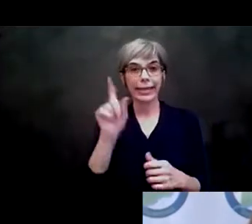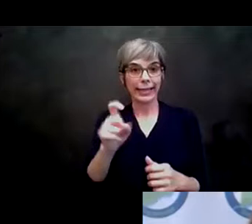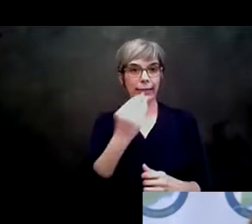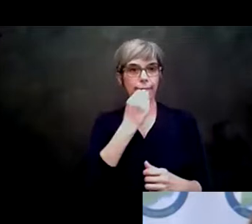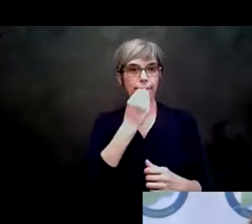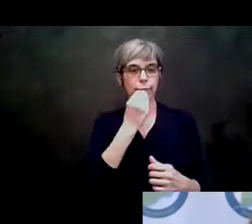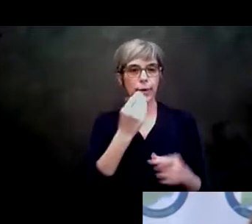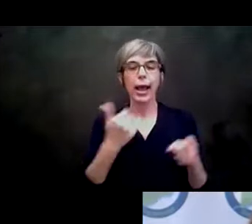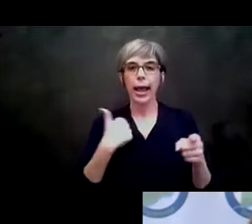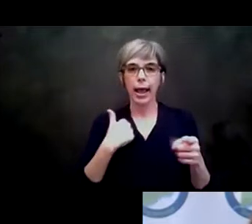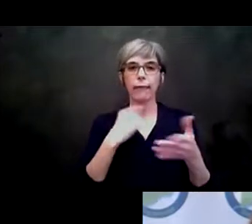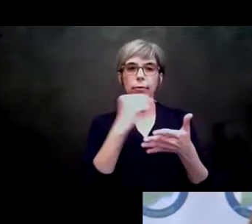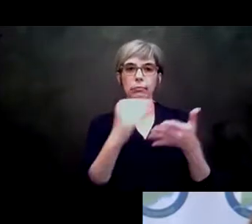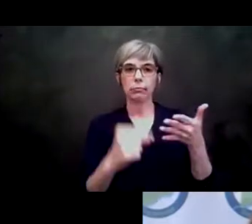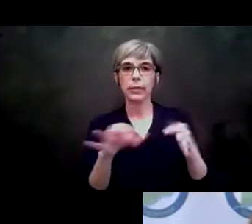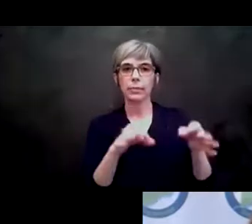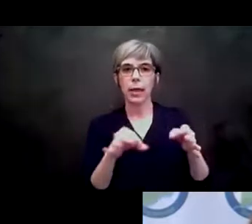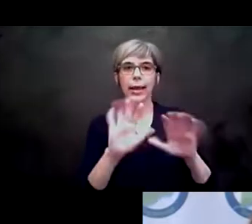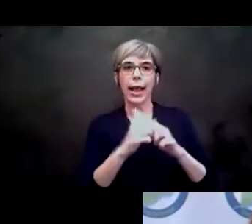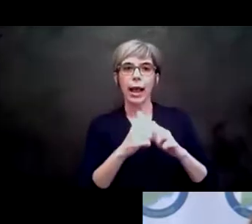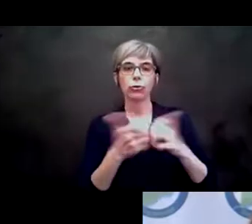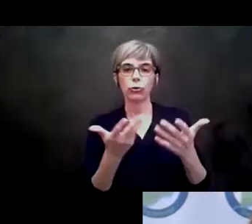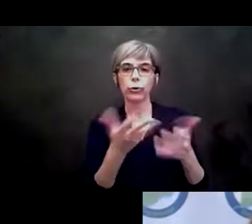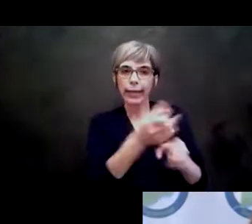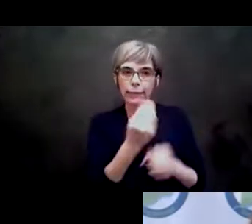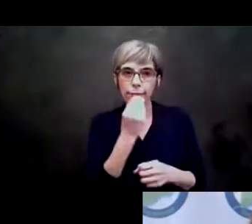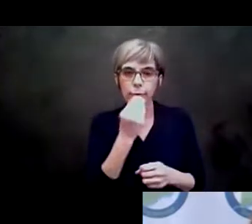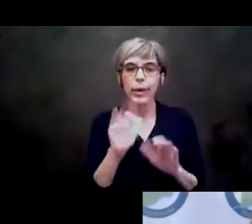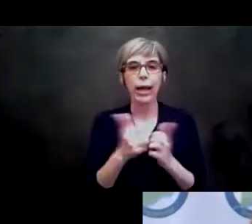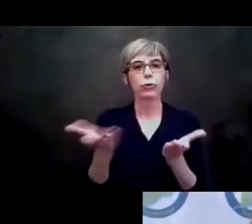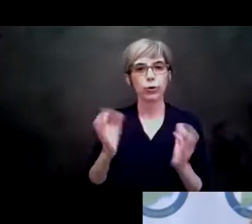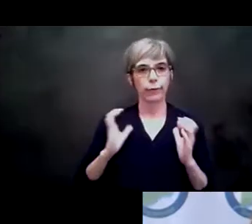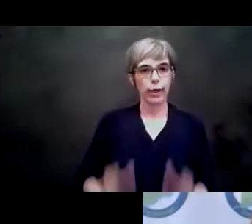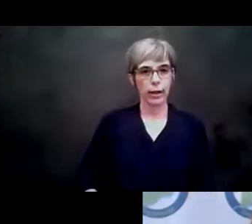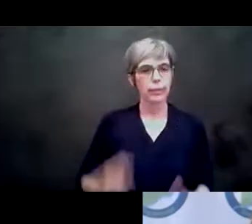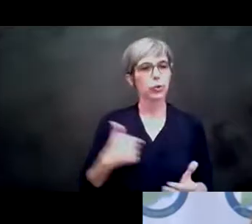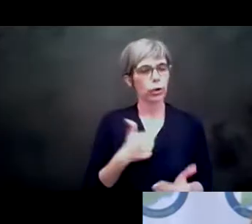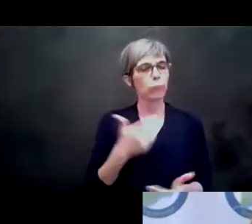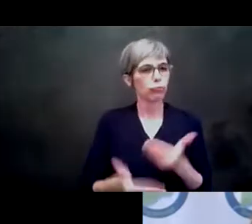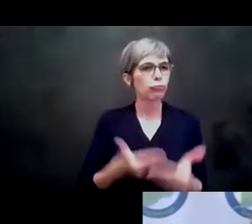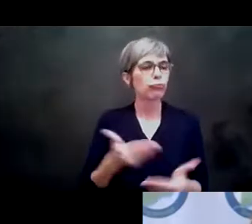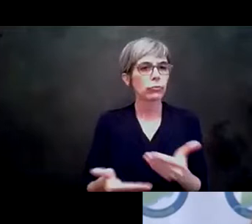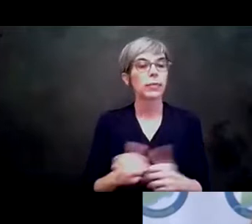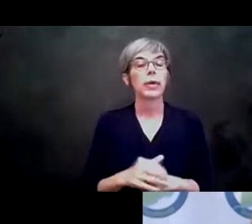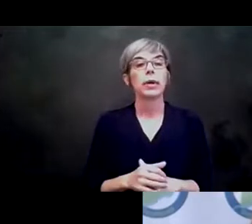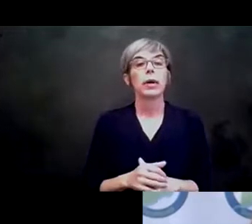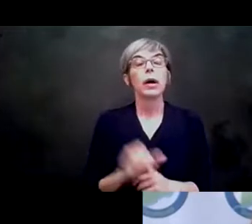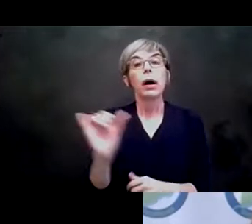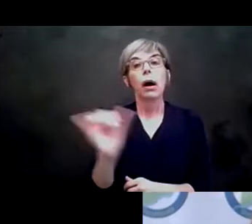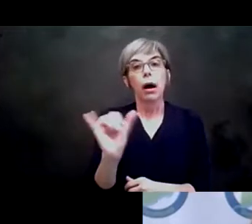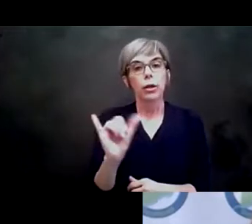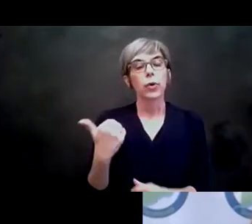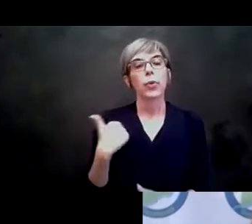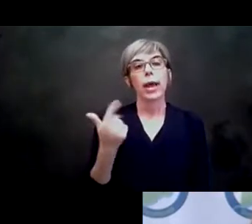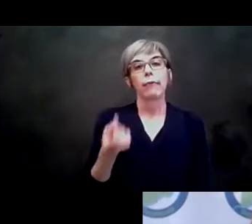their clients. And so we continue to move at a pretty good pace with that. We also have a gentleman who is